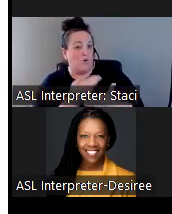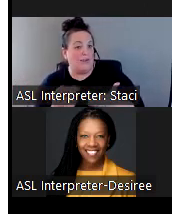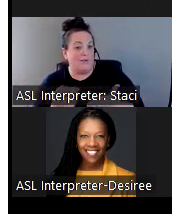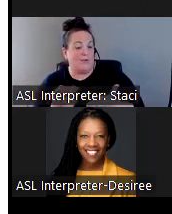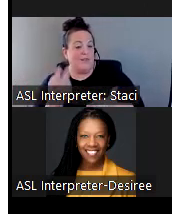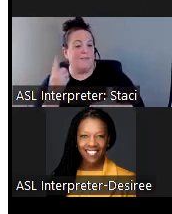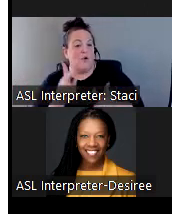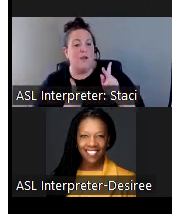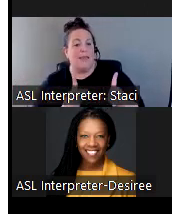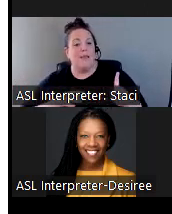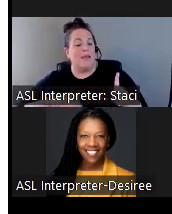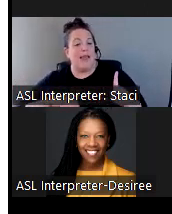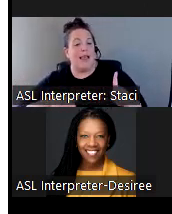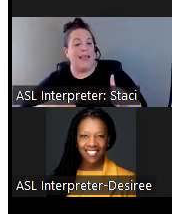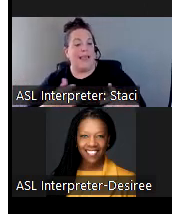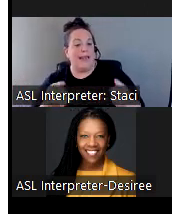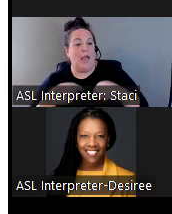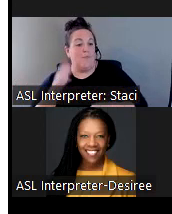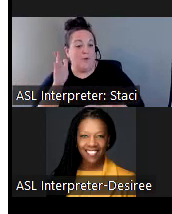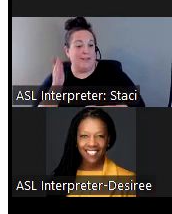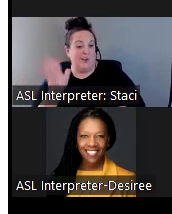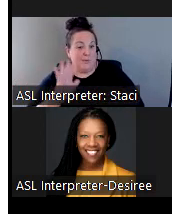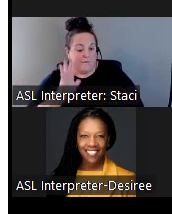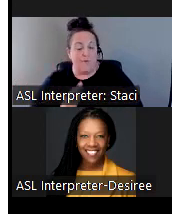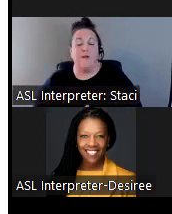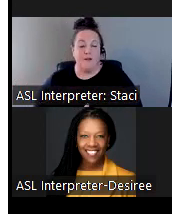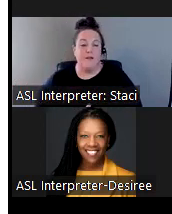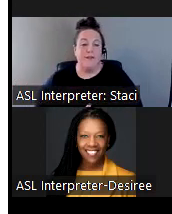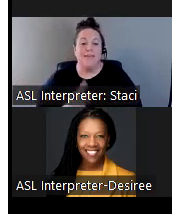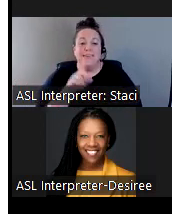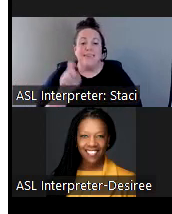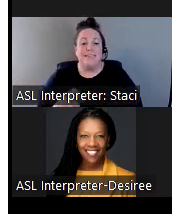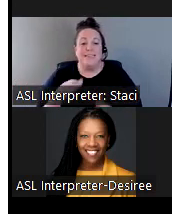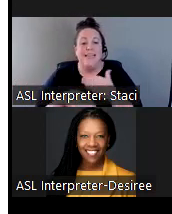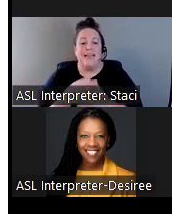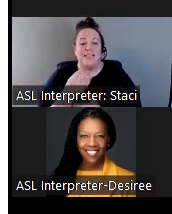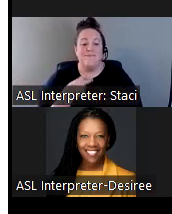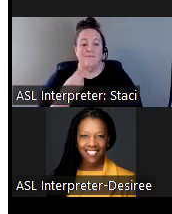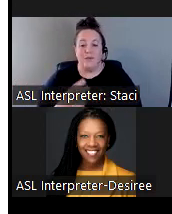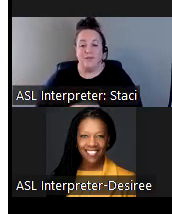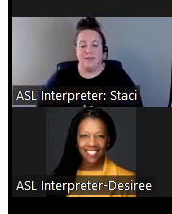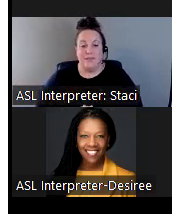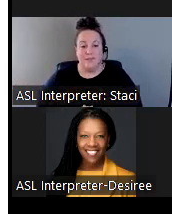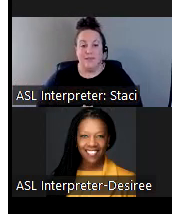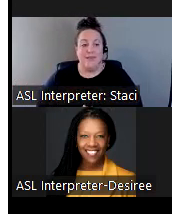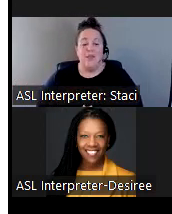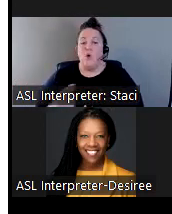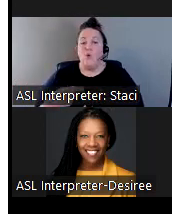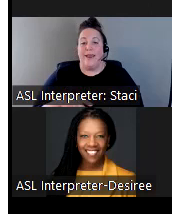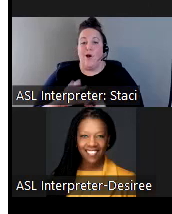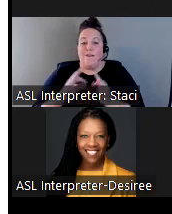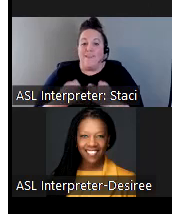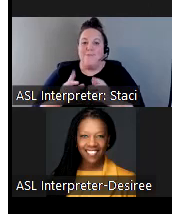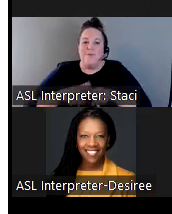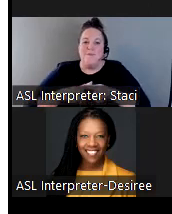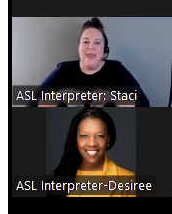folks that haven't been to one of our presentations before. In terms of what Texas Hands and Voices does, like Karen said, we're a family-based